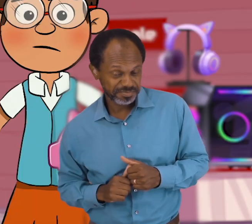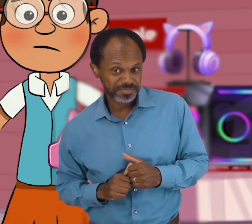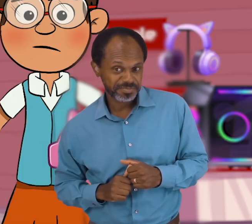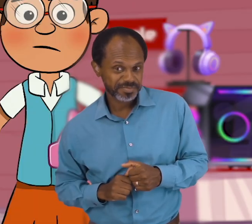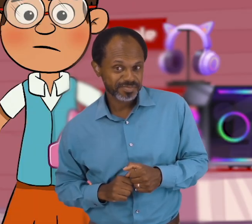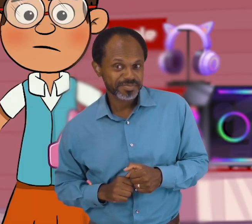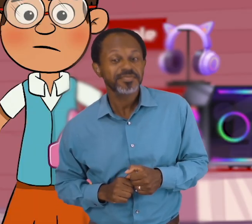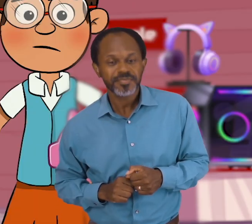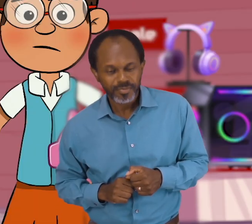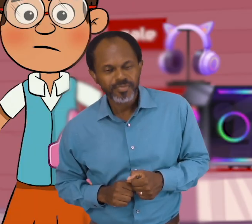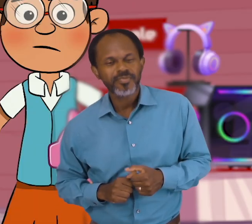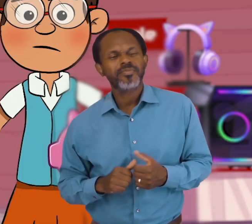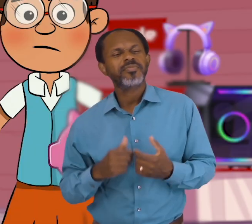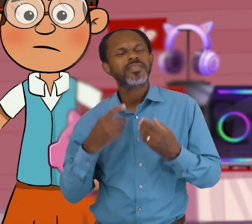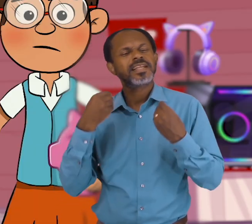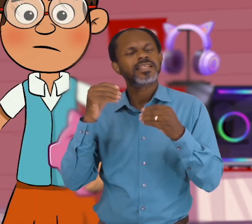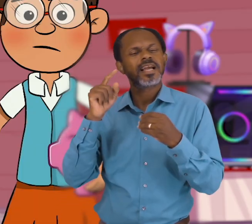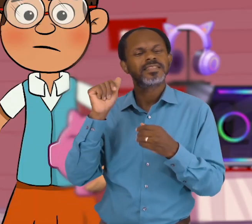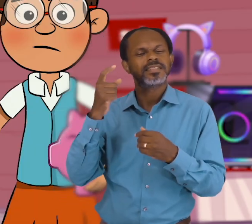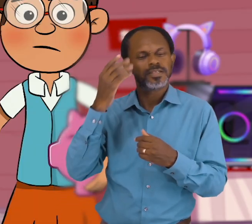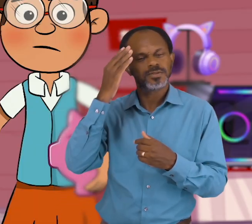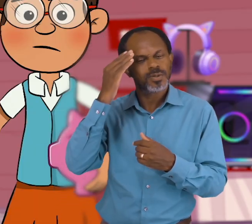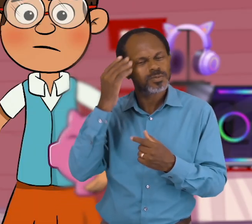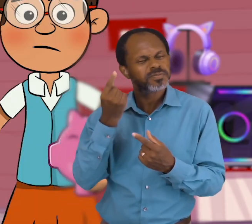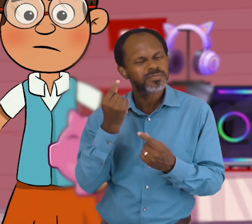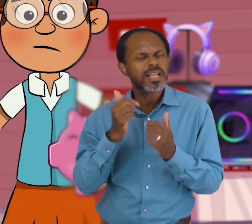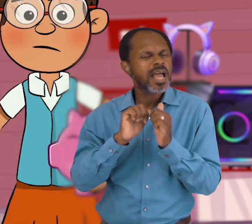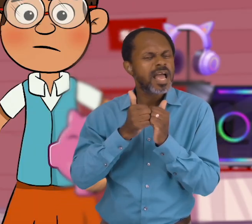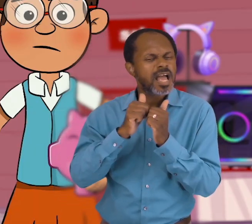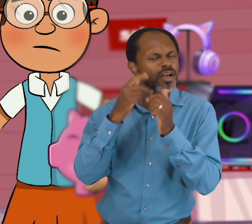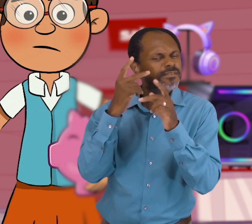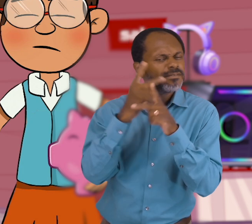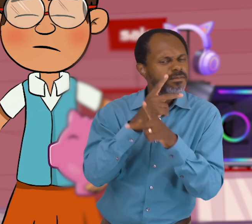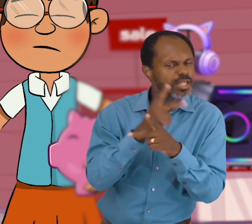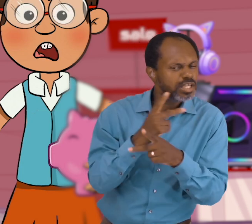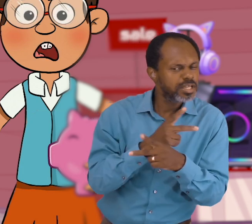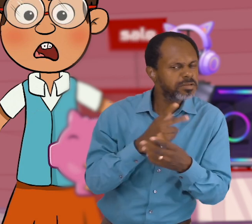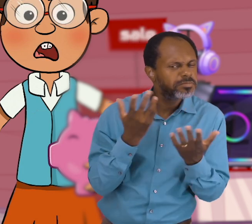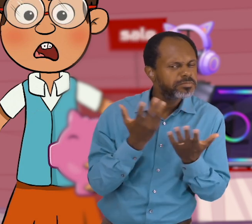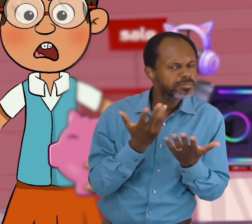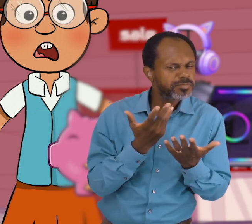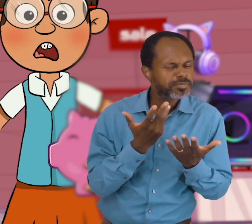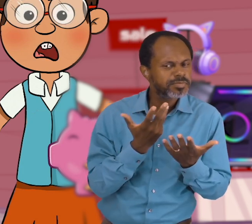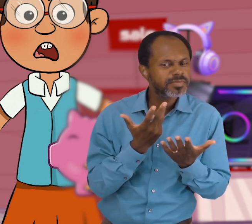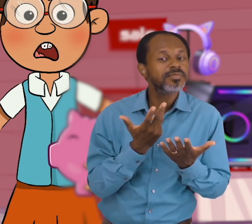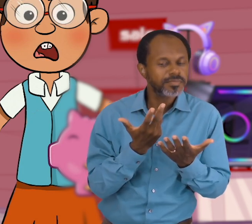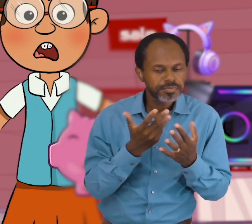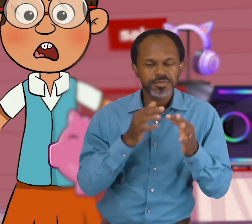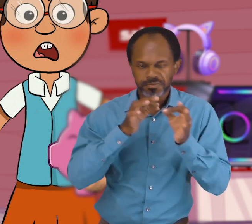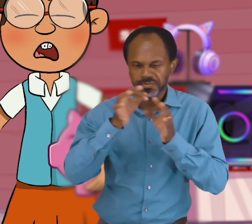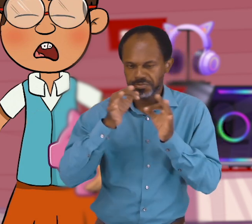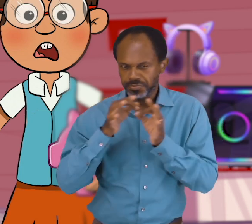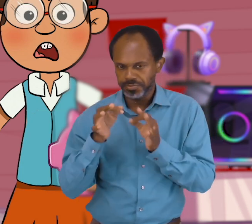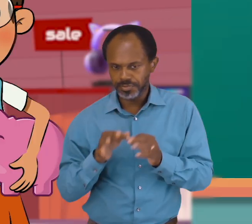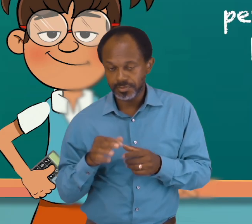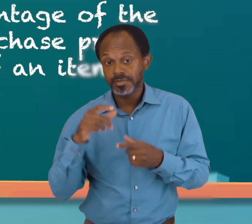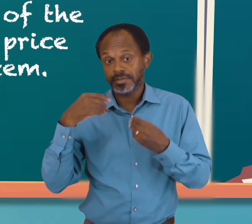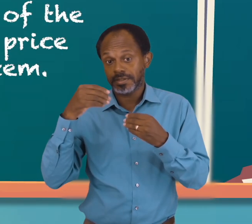Now that we know what sales tax is, let's talk about how it is determined or calculated.